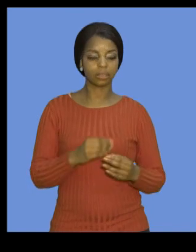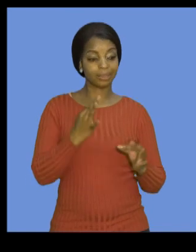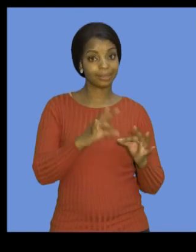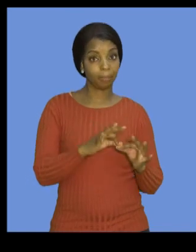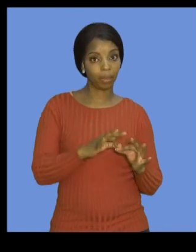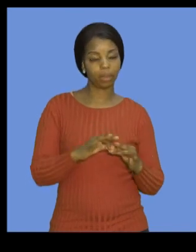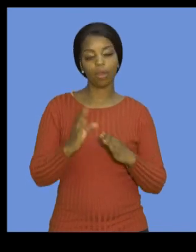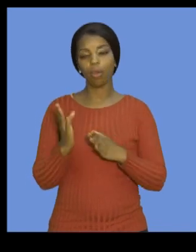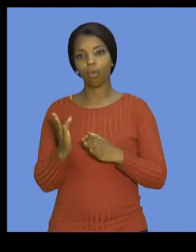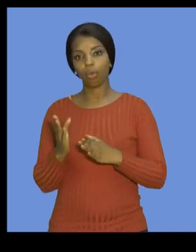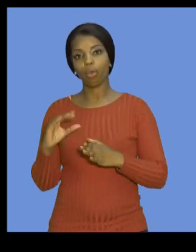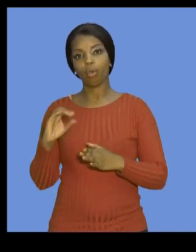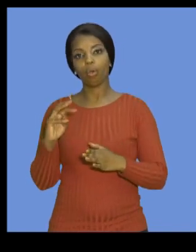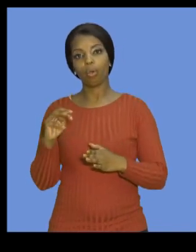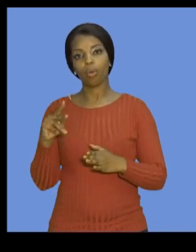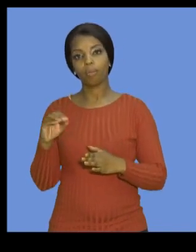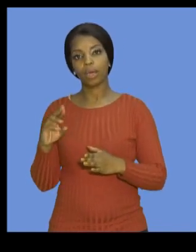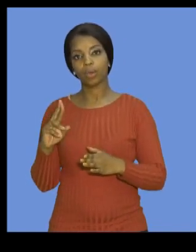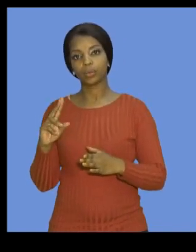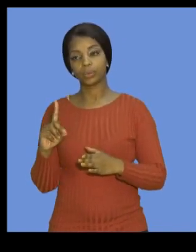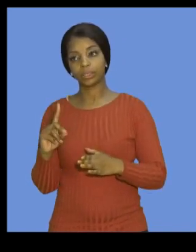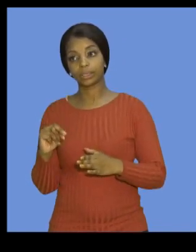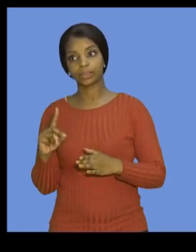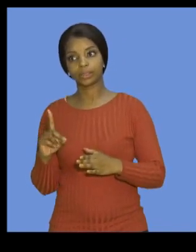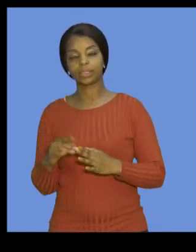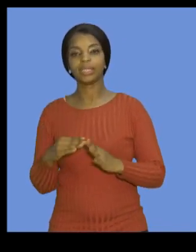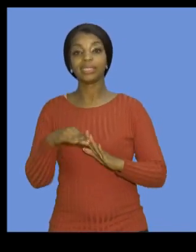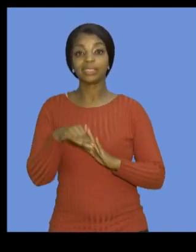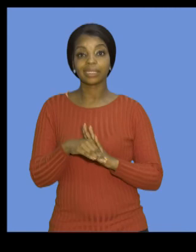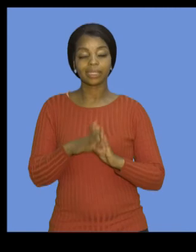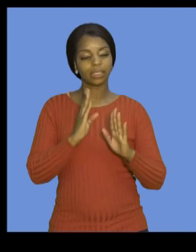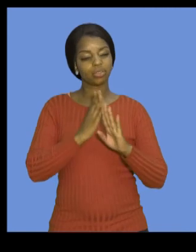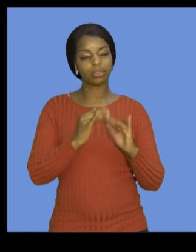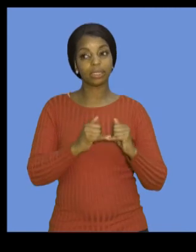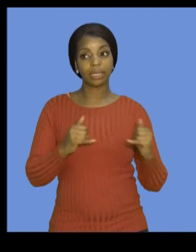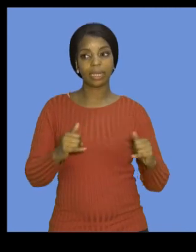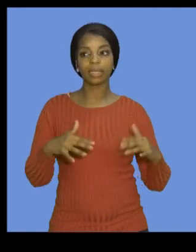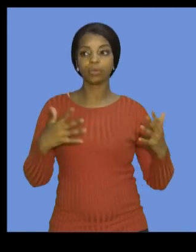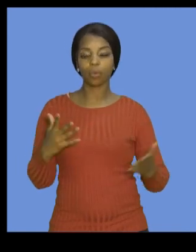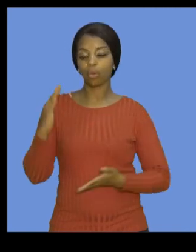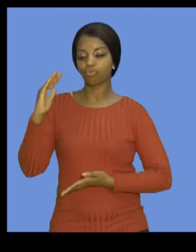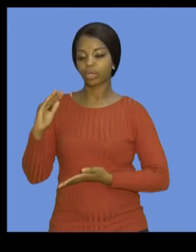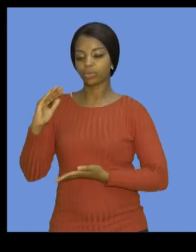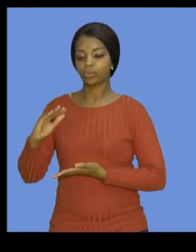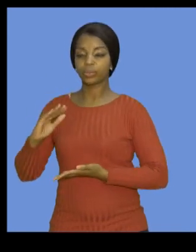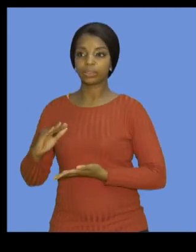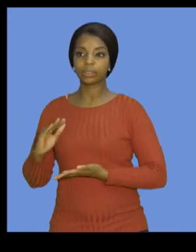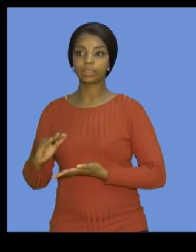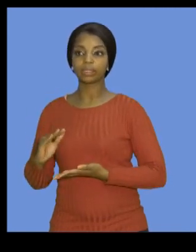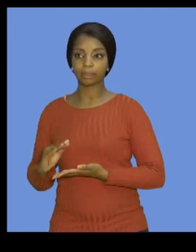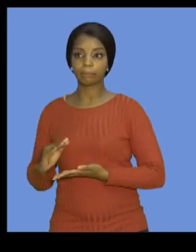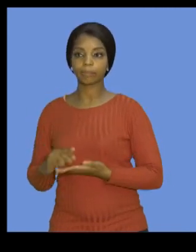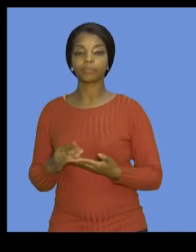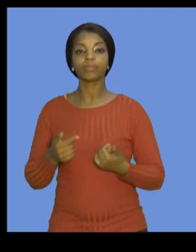and compound. And then we have our decay, which is straight line and reducing. But our main focus was on